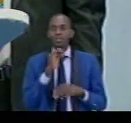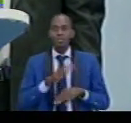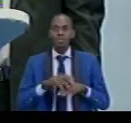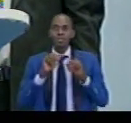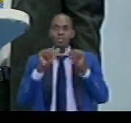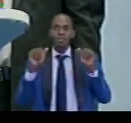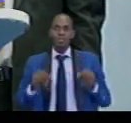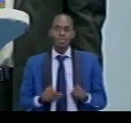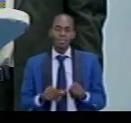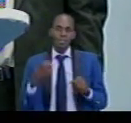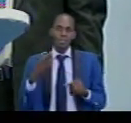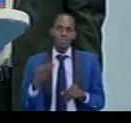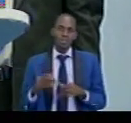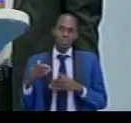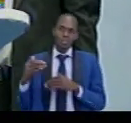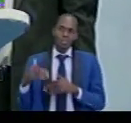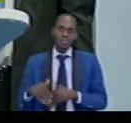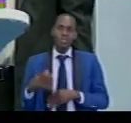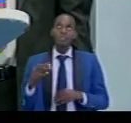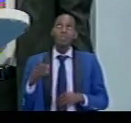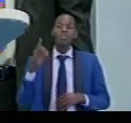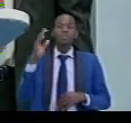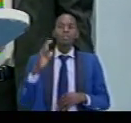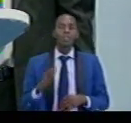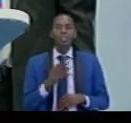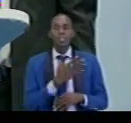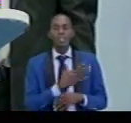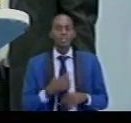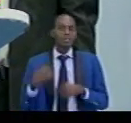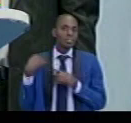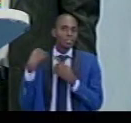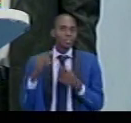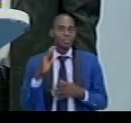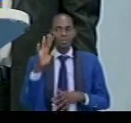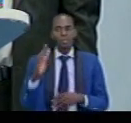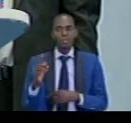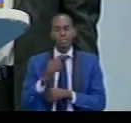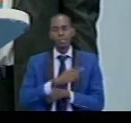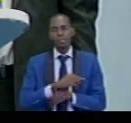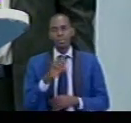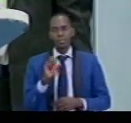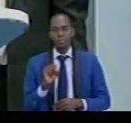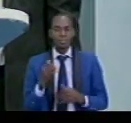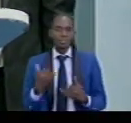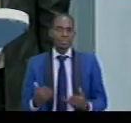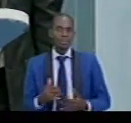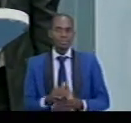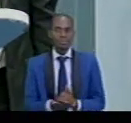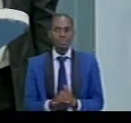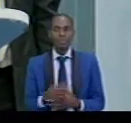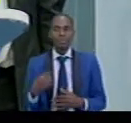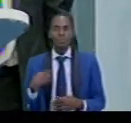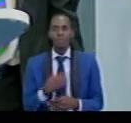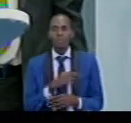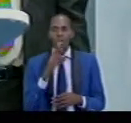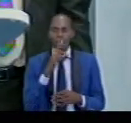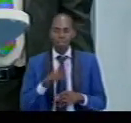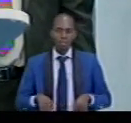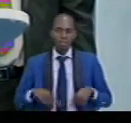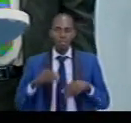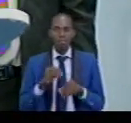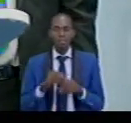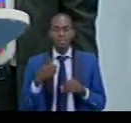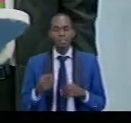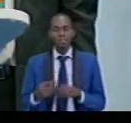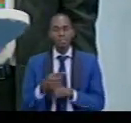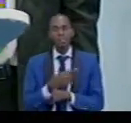Et depuis cinq jours. And since 5 days. Nous vivons un temps des apôtres. We are living in the days of the apostles.